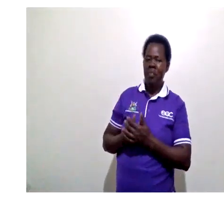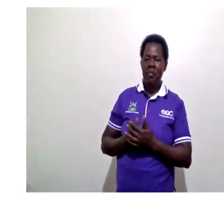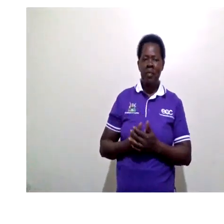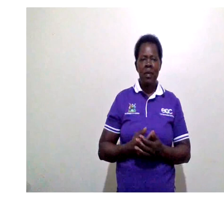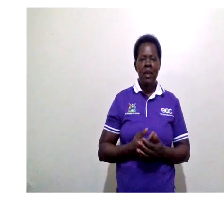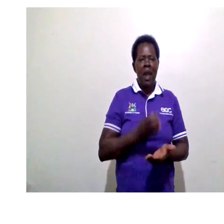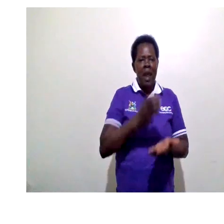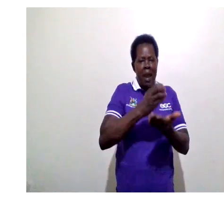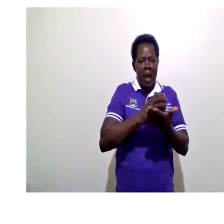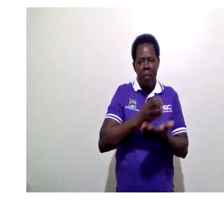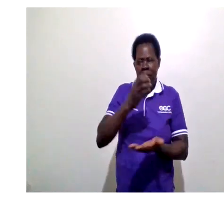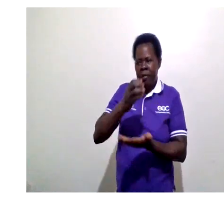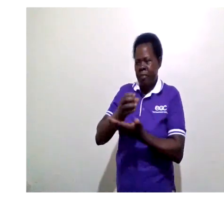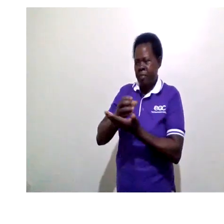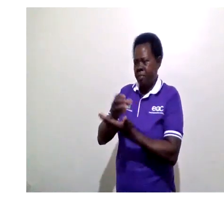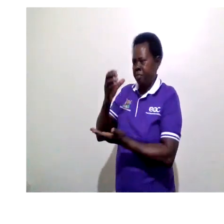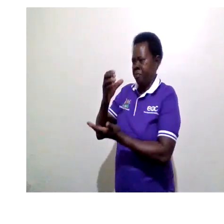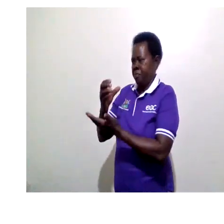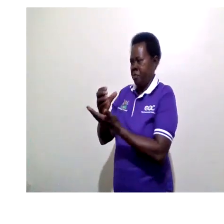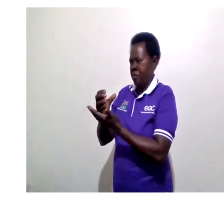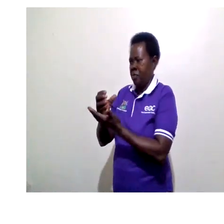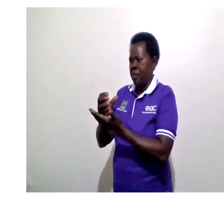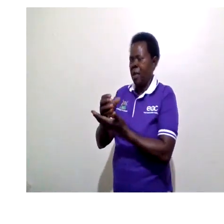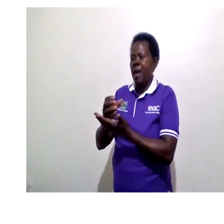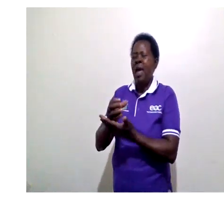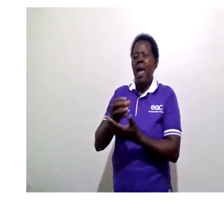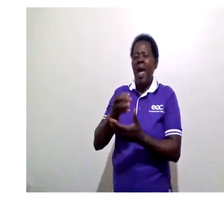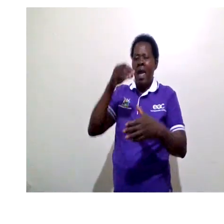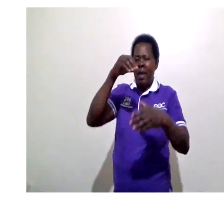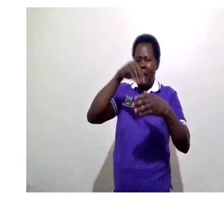We have cups